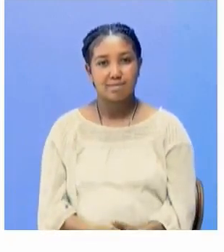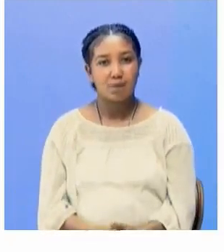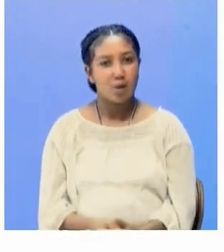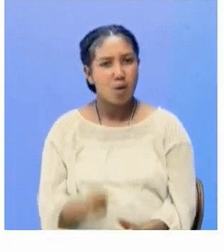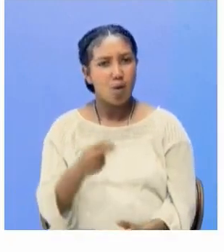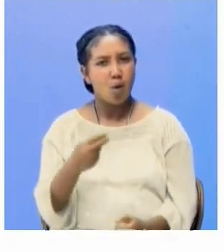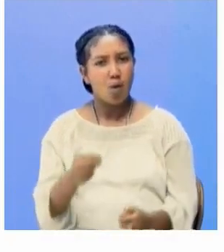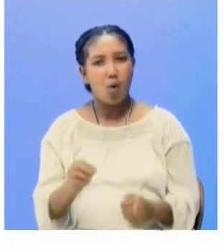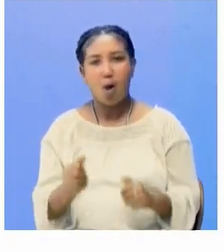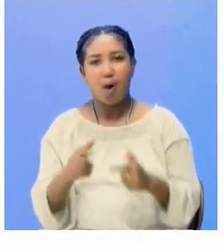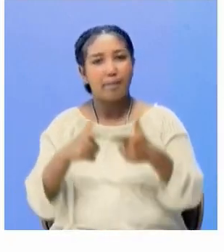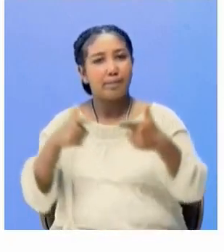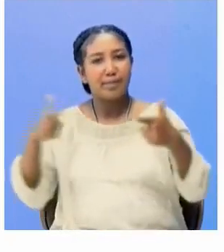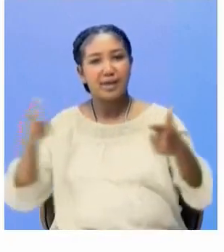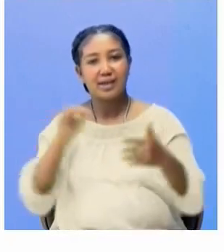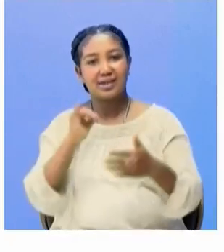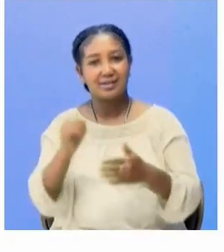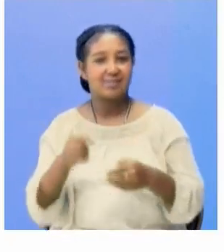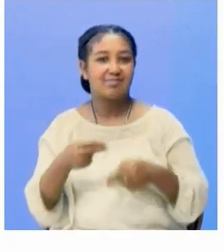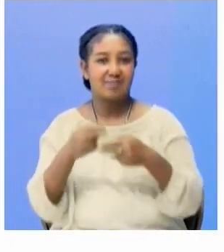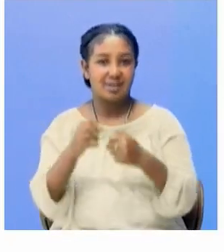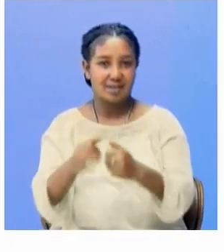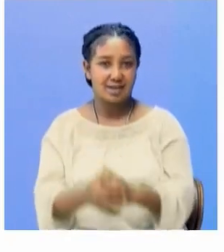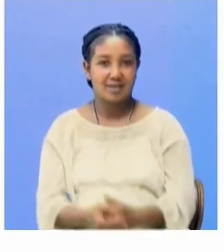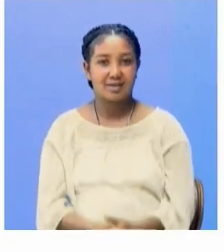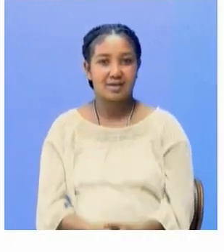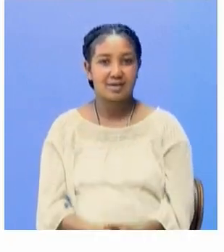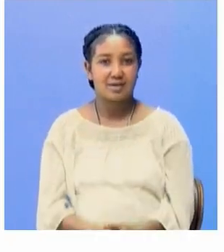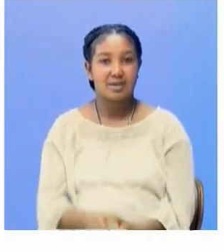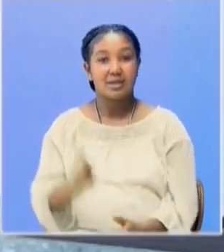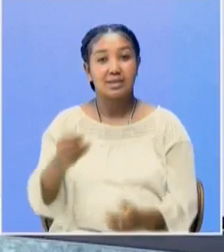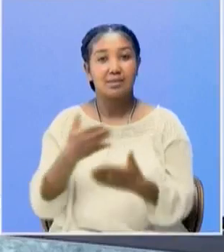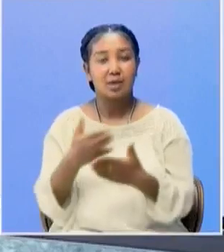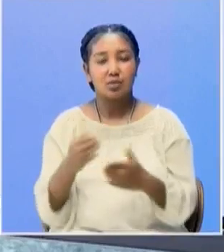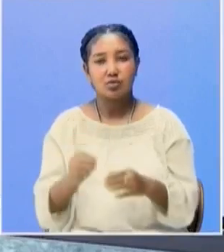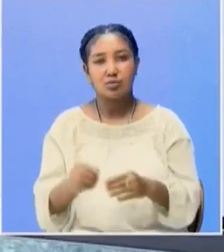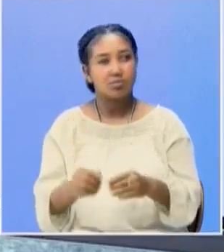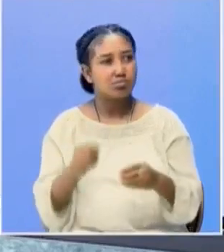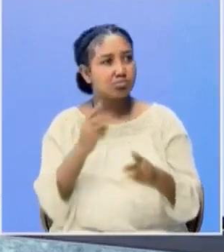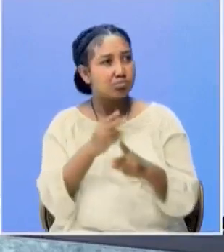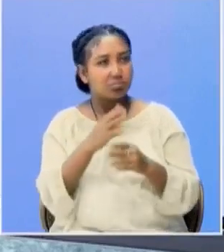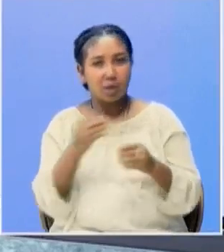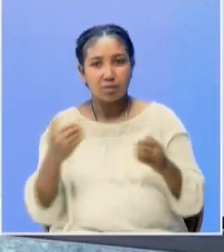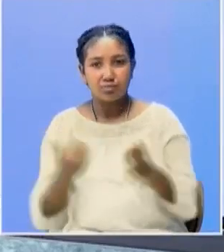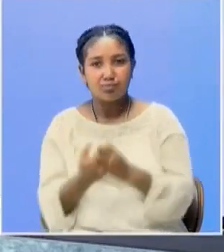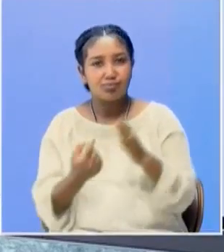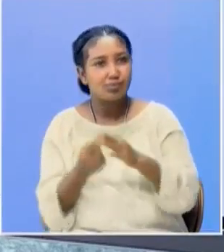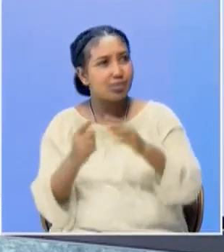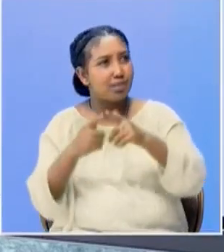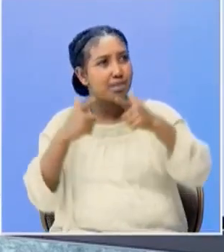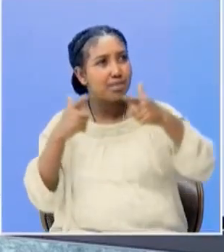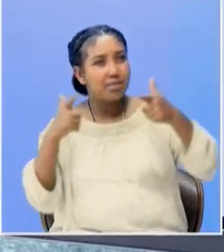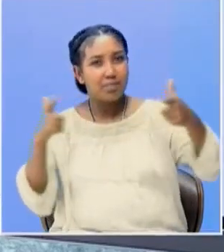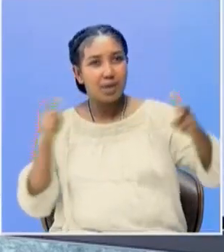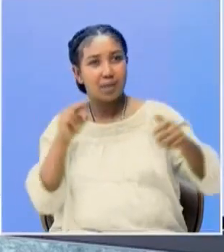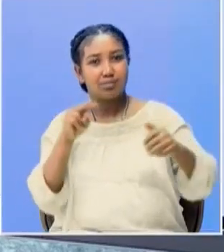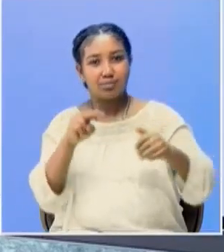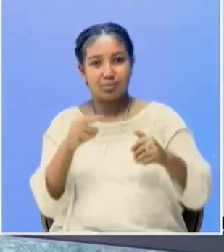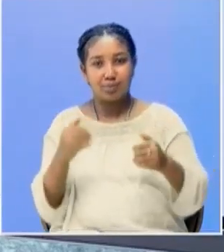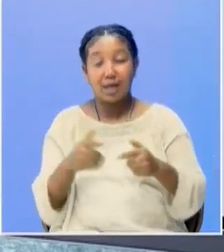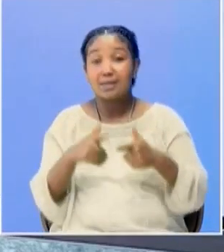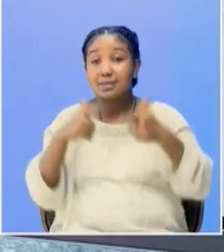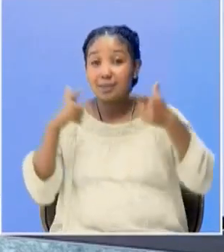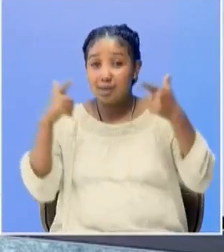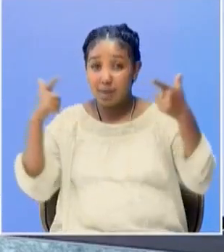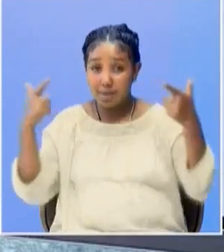Oh, how big he is, we can say. Something which is unexpectedly big, okay?